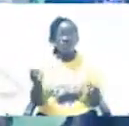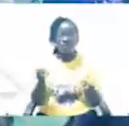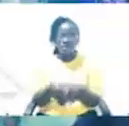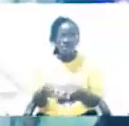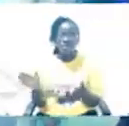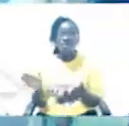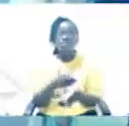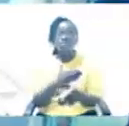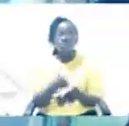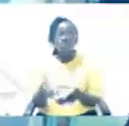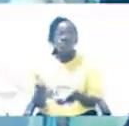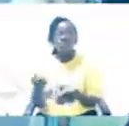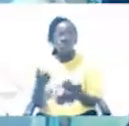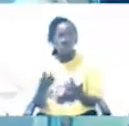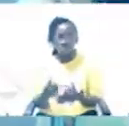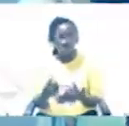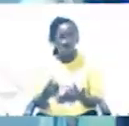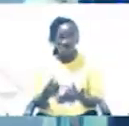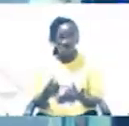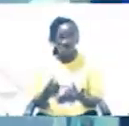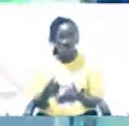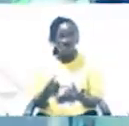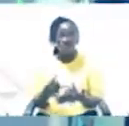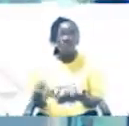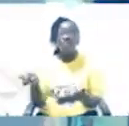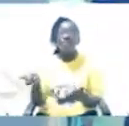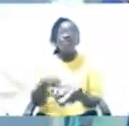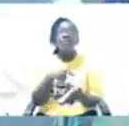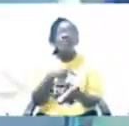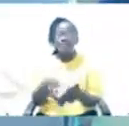song, dance your way right now.